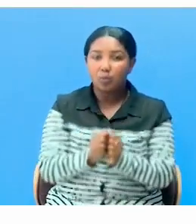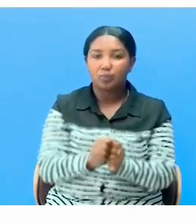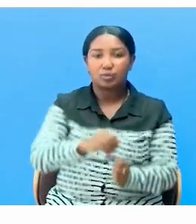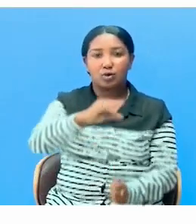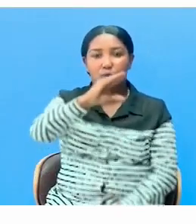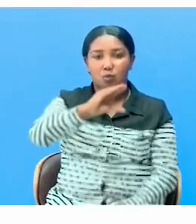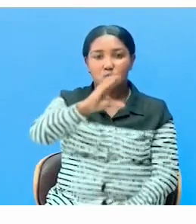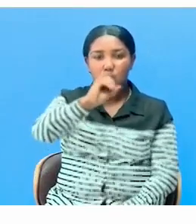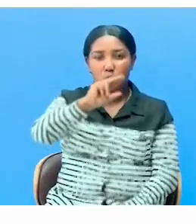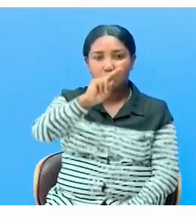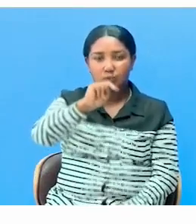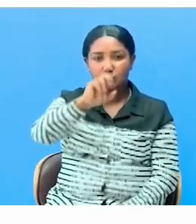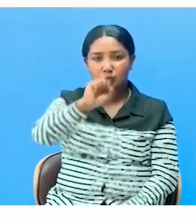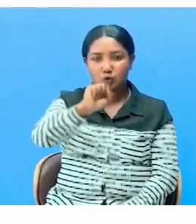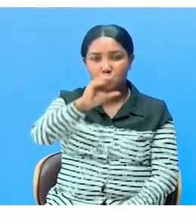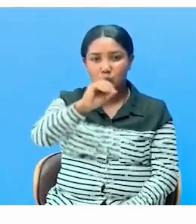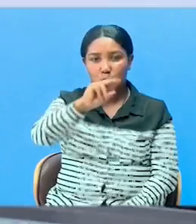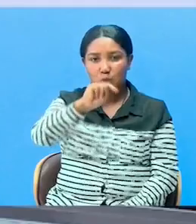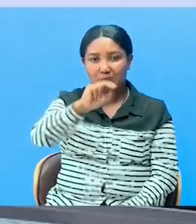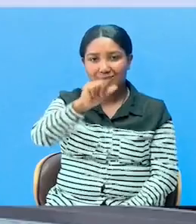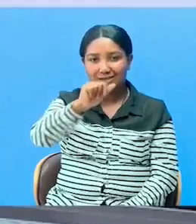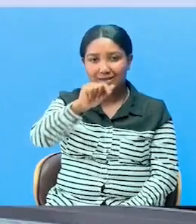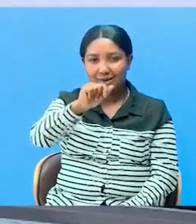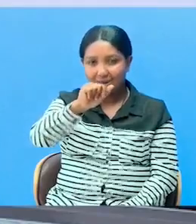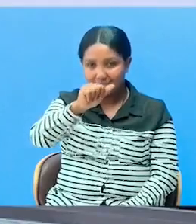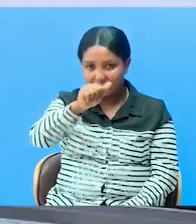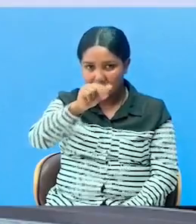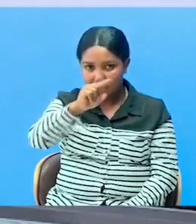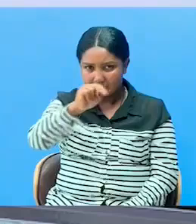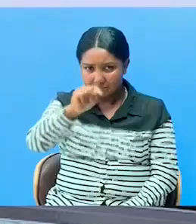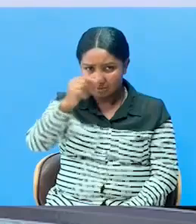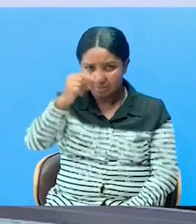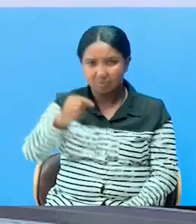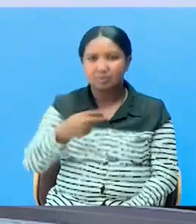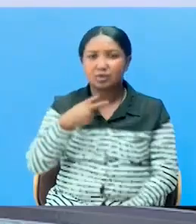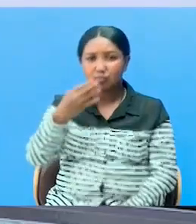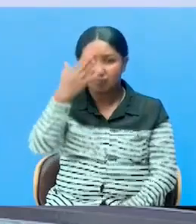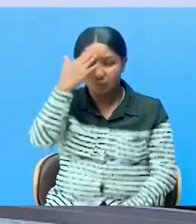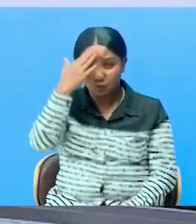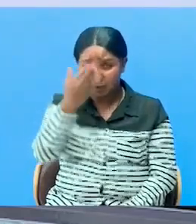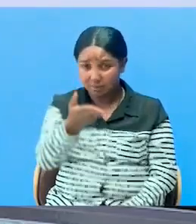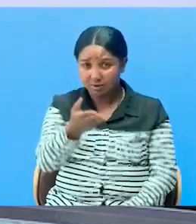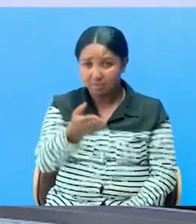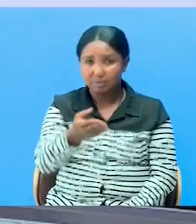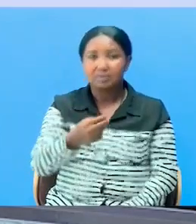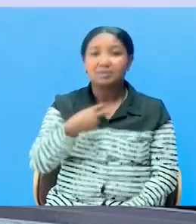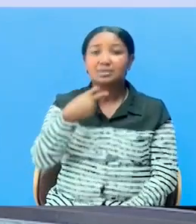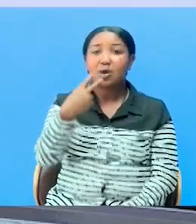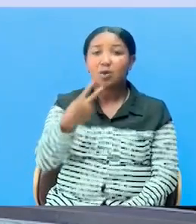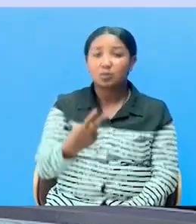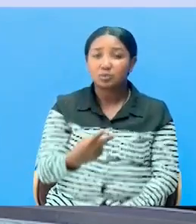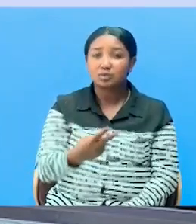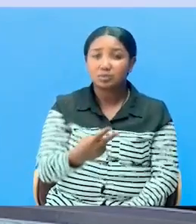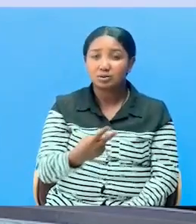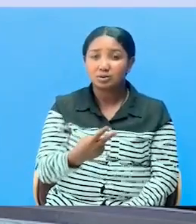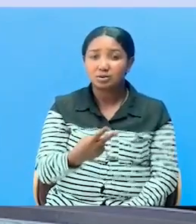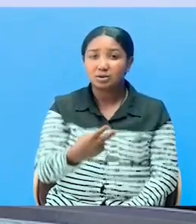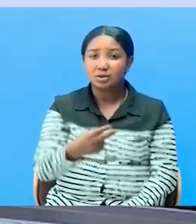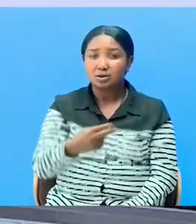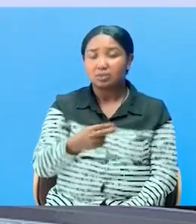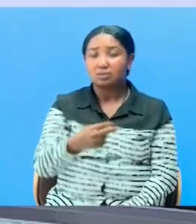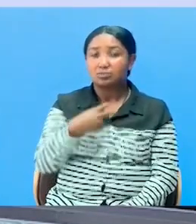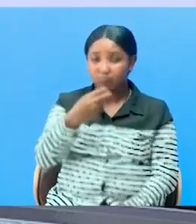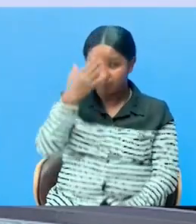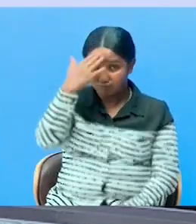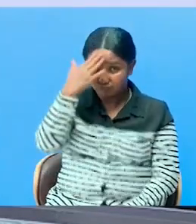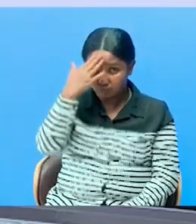Consonant sound. When you say consonant sound, by the way, you know that the sound and the letter is different in English.